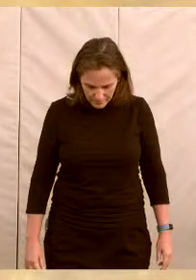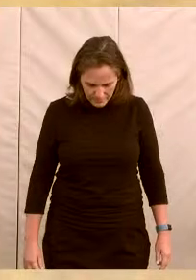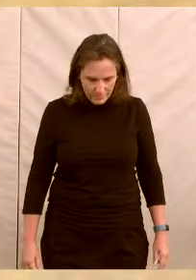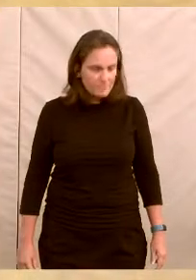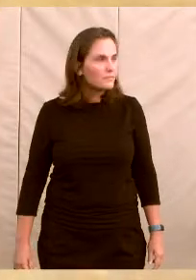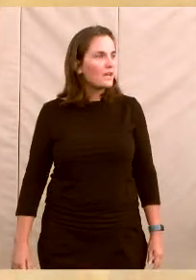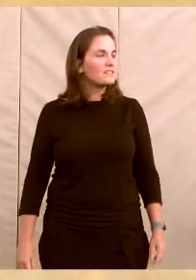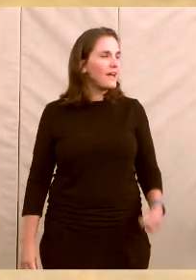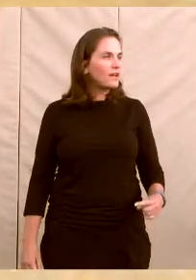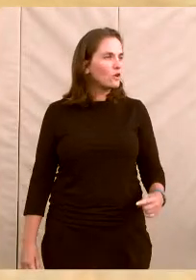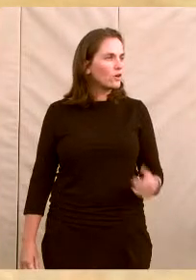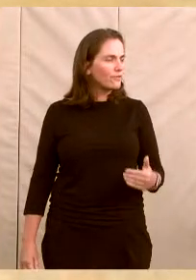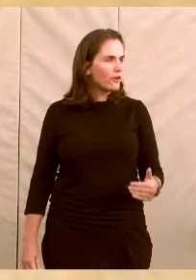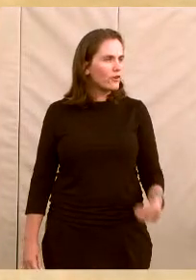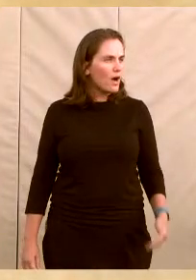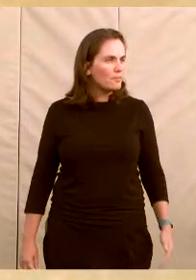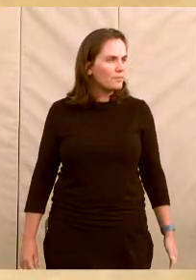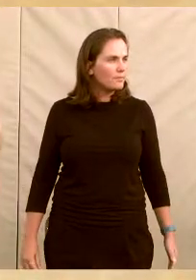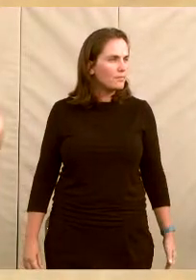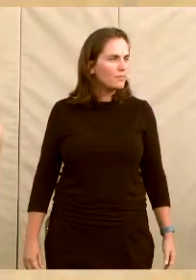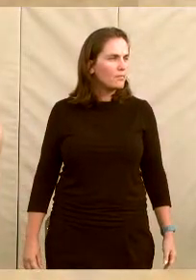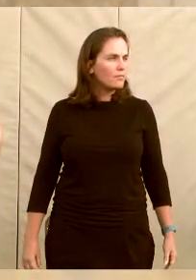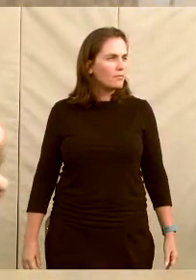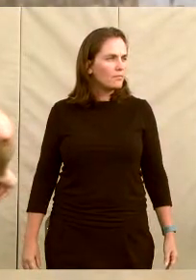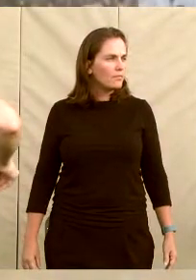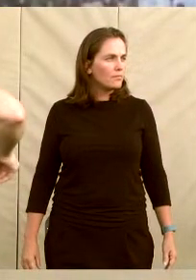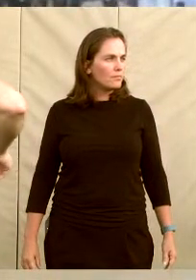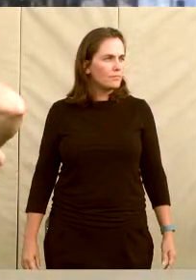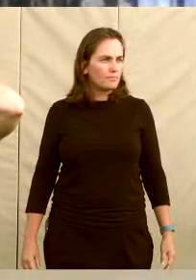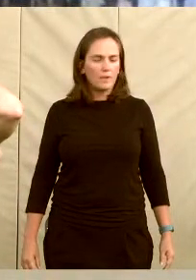and every road you take